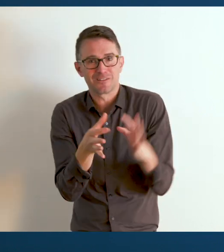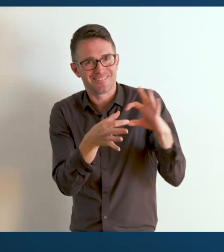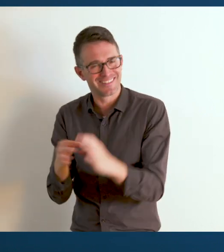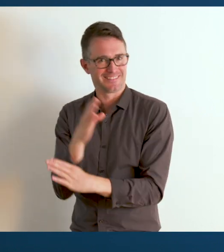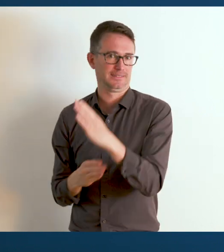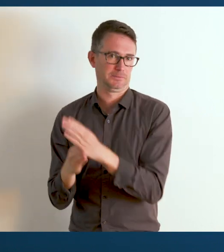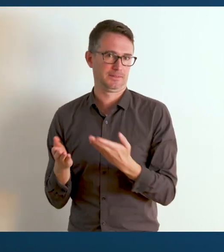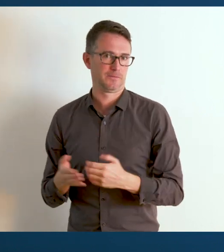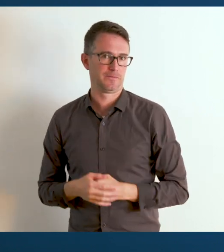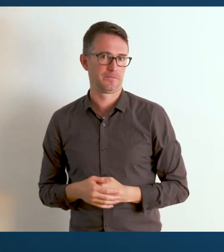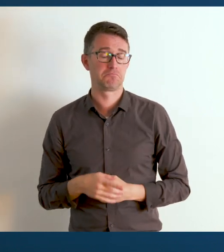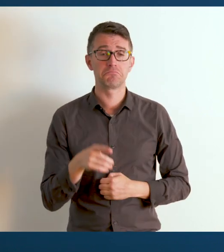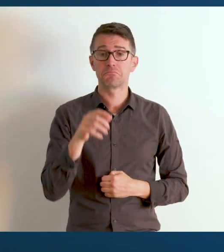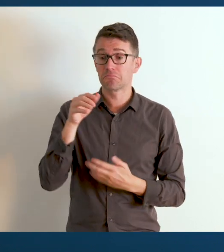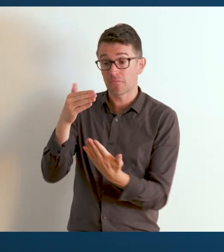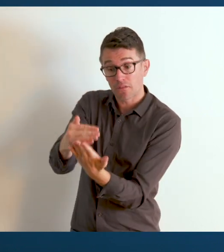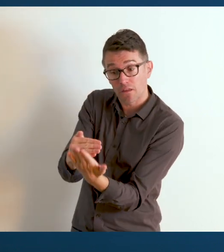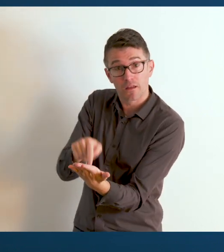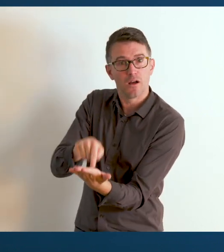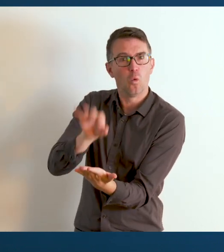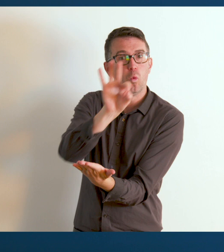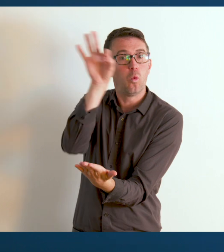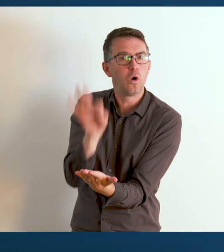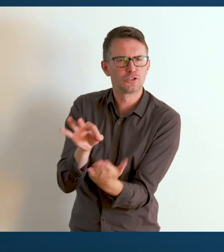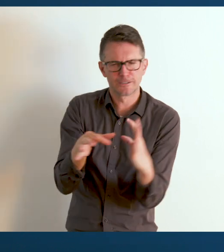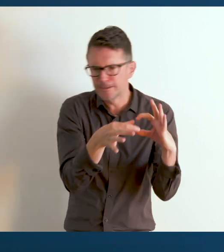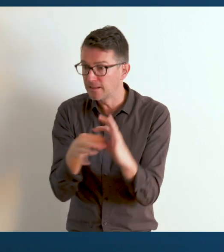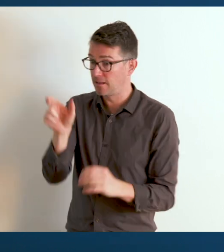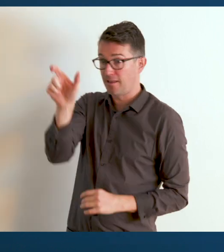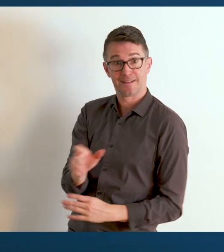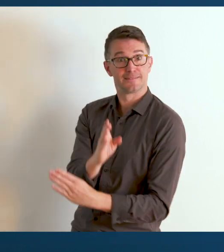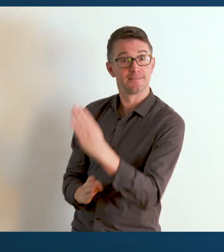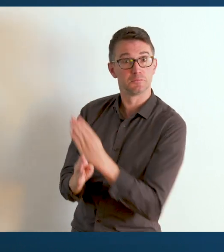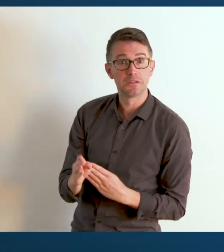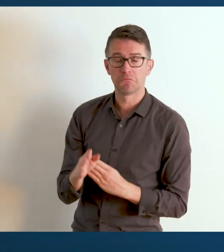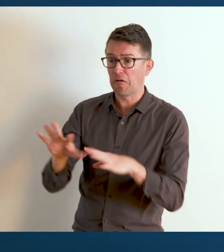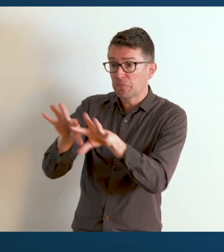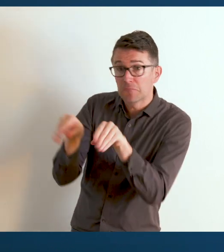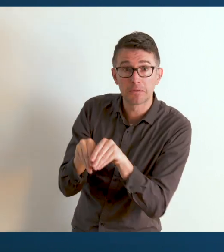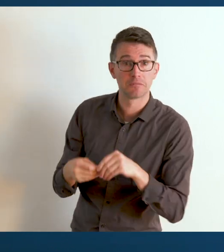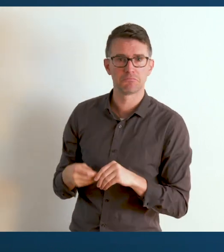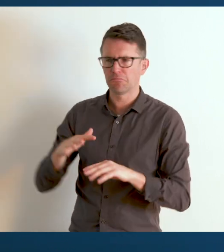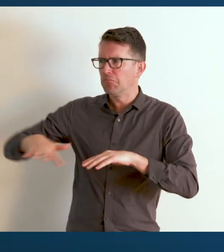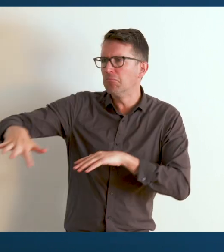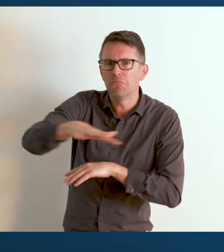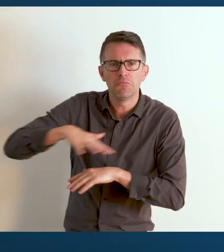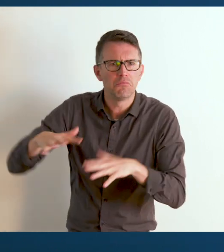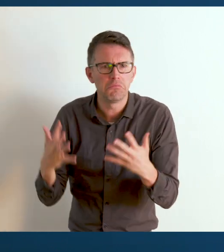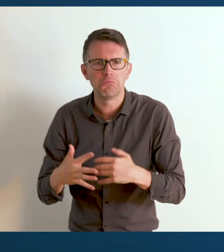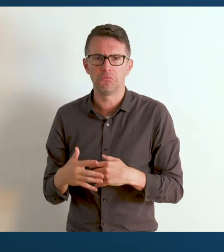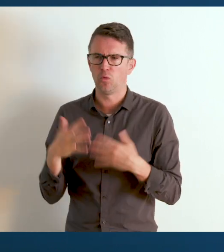on disability. You can ask specific questions about persons with disabilities, their families,